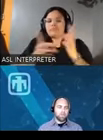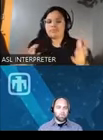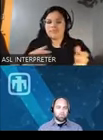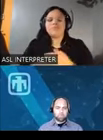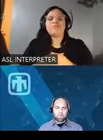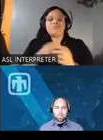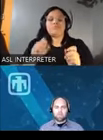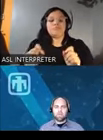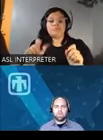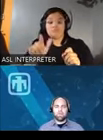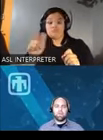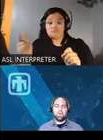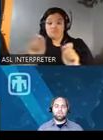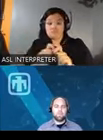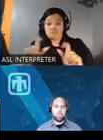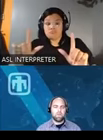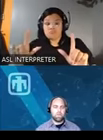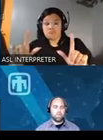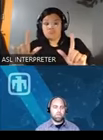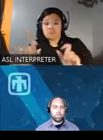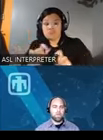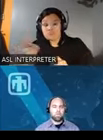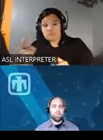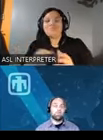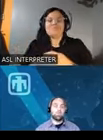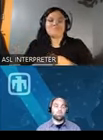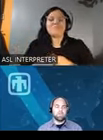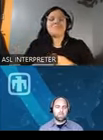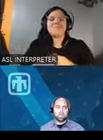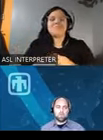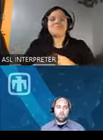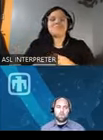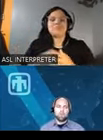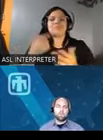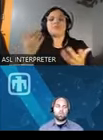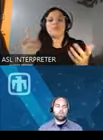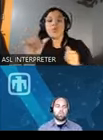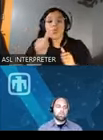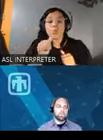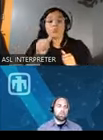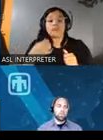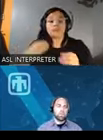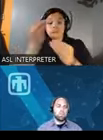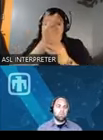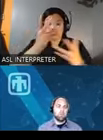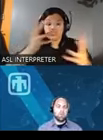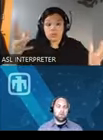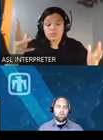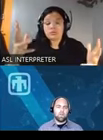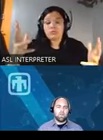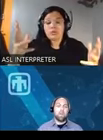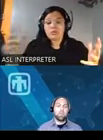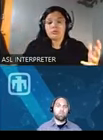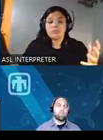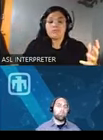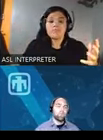the next slide. The second facet that I would like to talk about is the information exchange. So we've launched this online community on